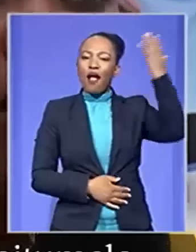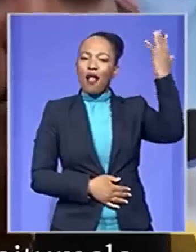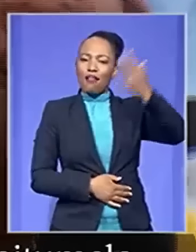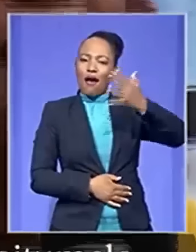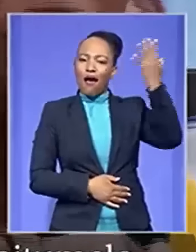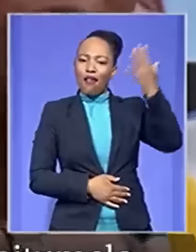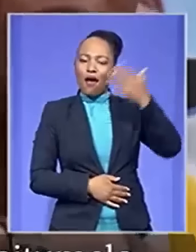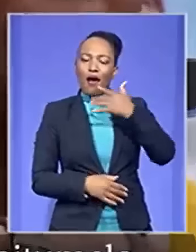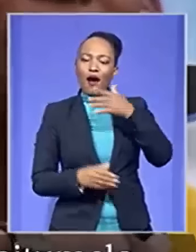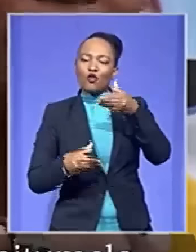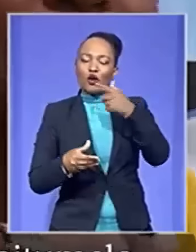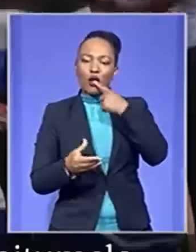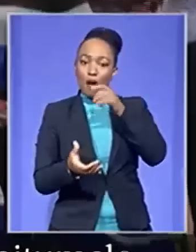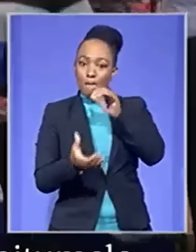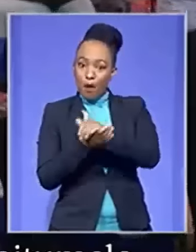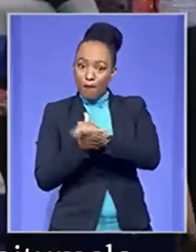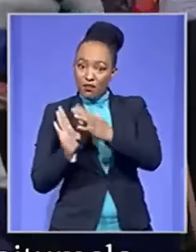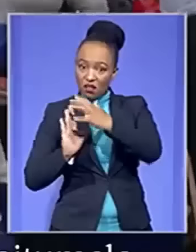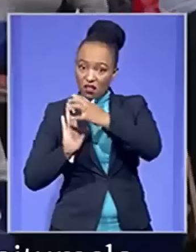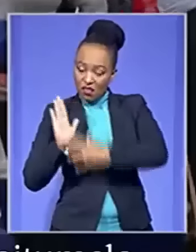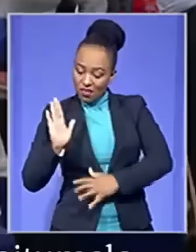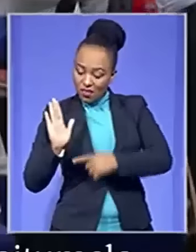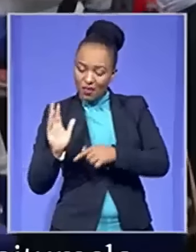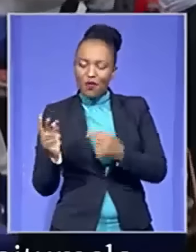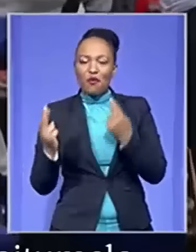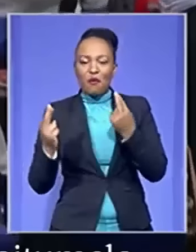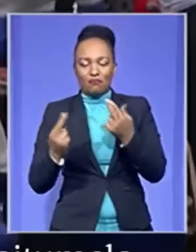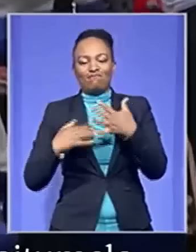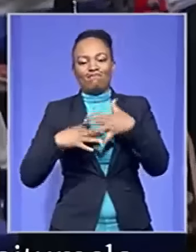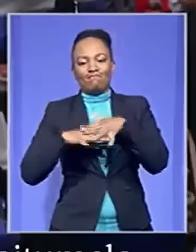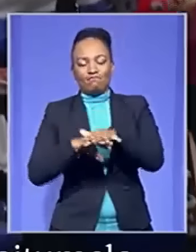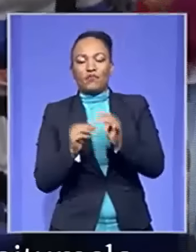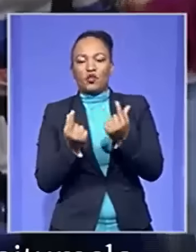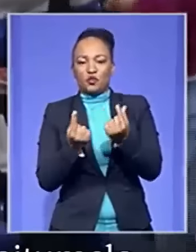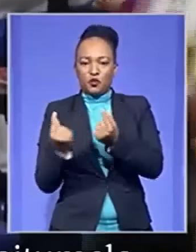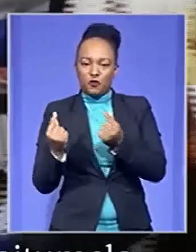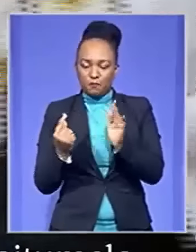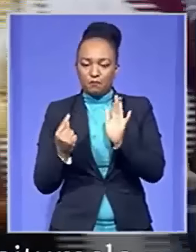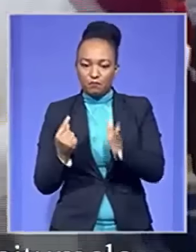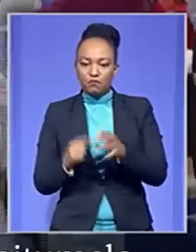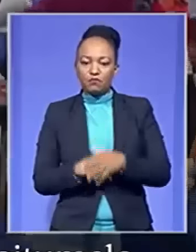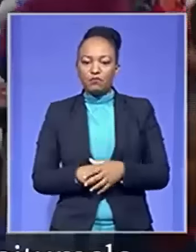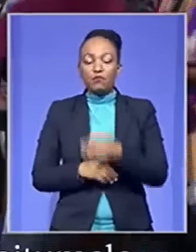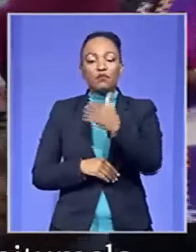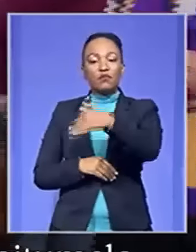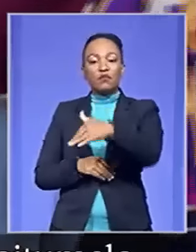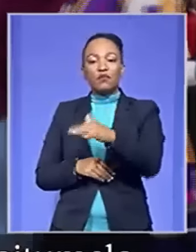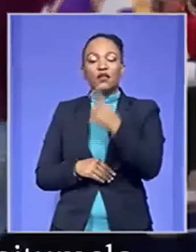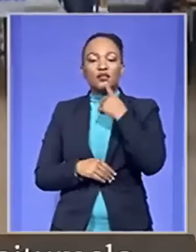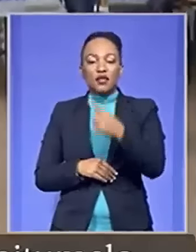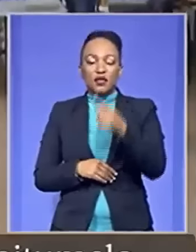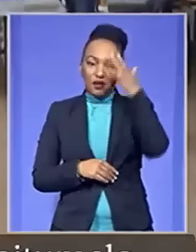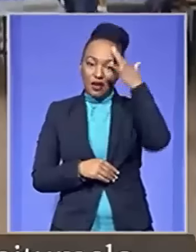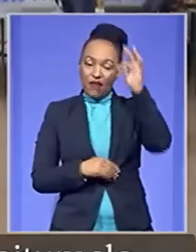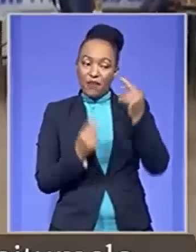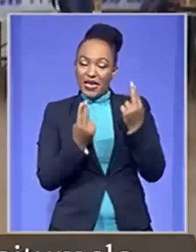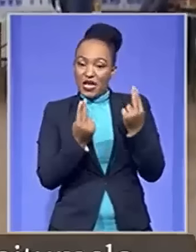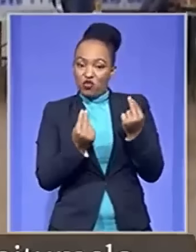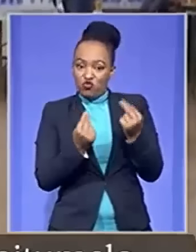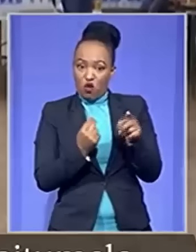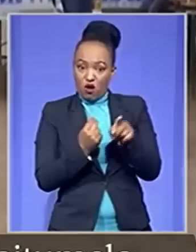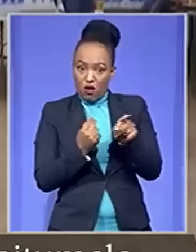sologela gore ba tla o diragatsa. Kwa ntle ga lefelo la ditiragalo bagwebi potlana ba tlhalositse fa ba solofela gore puso e ntšhwa e tla